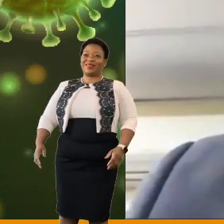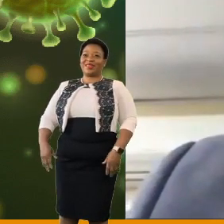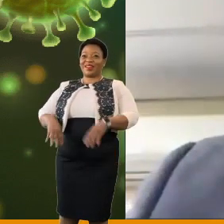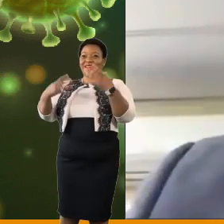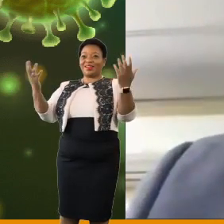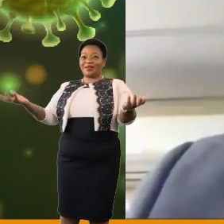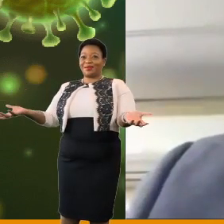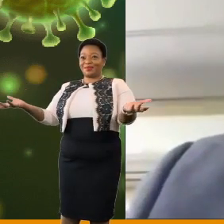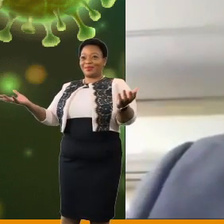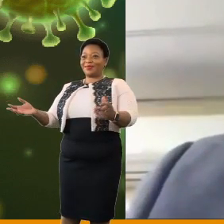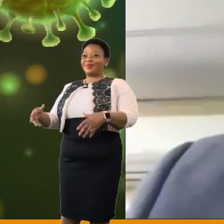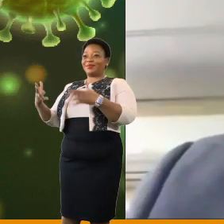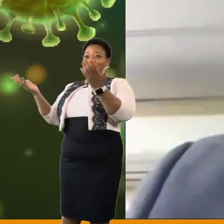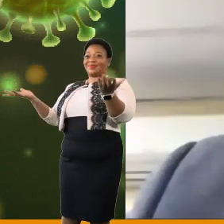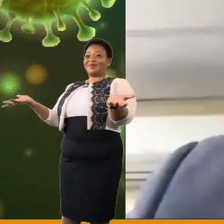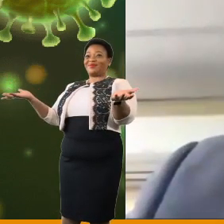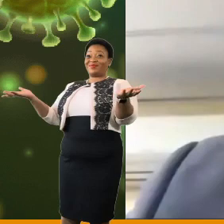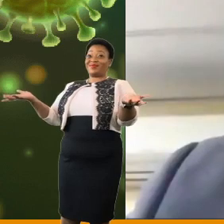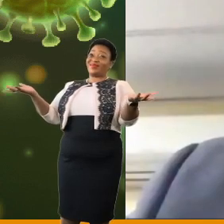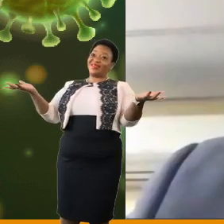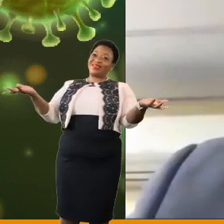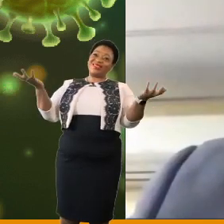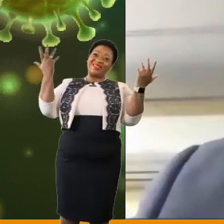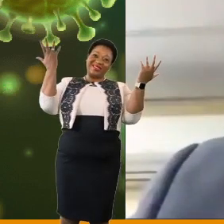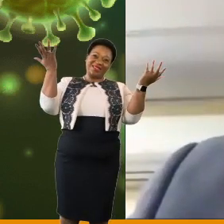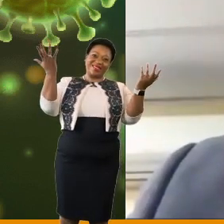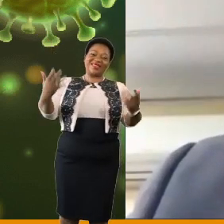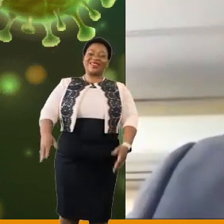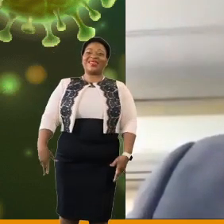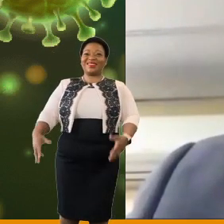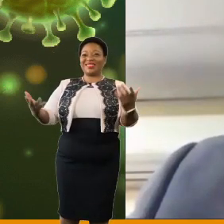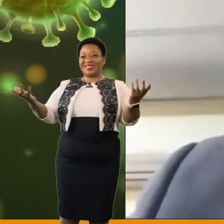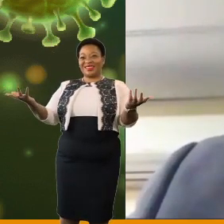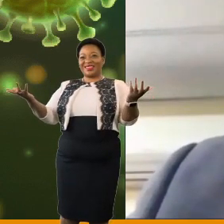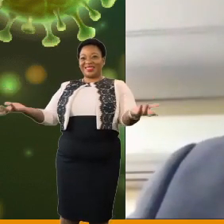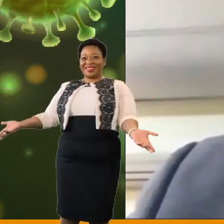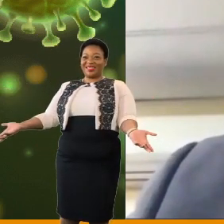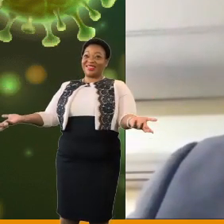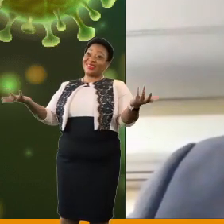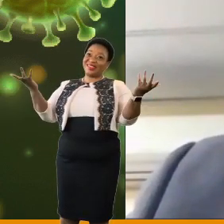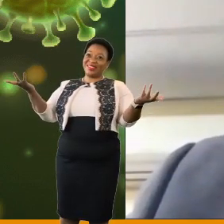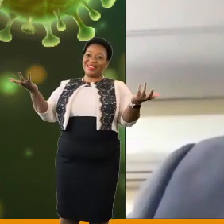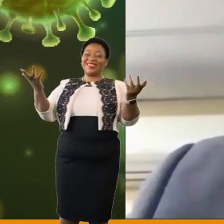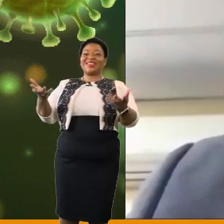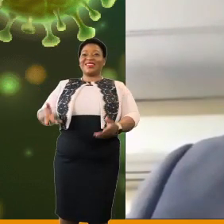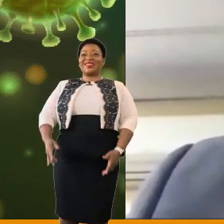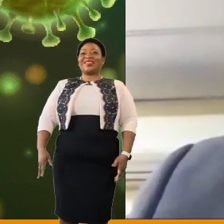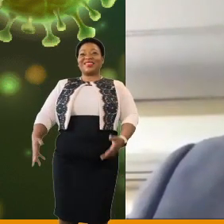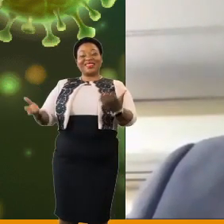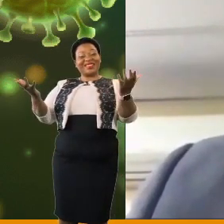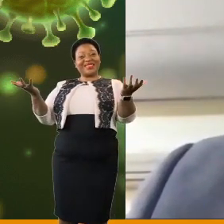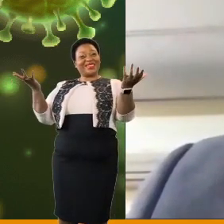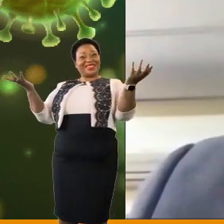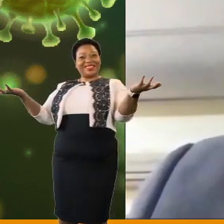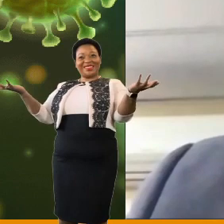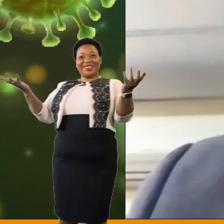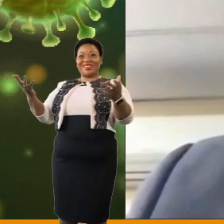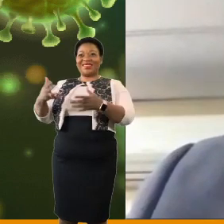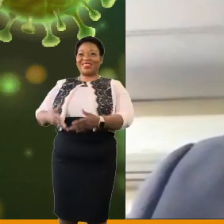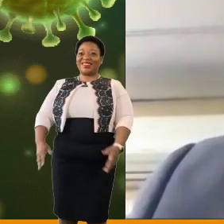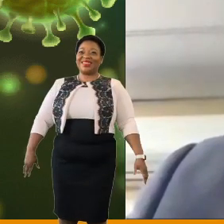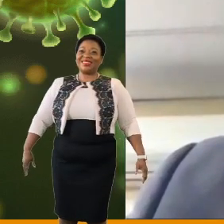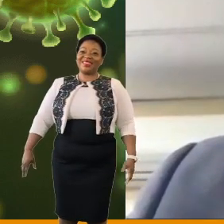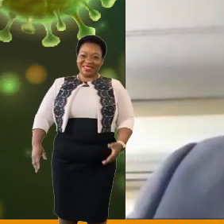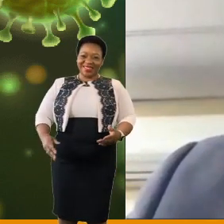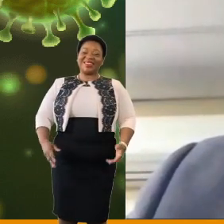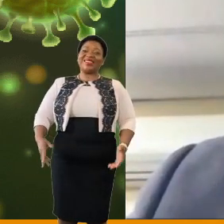UIF will fund re-entry, will fund retention of contributors into employment. And in any other schemes that